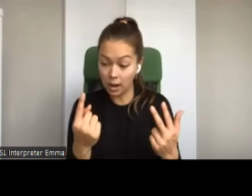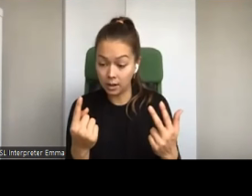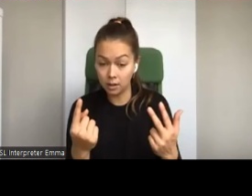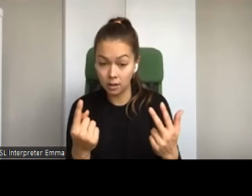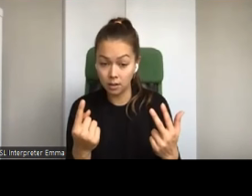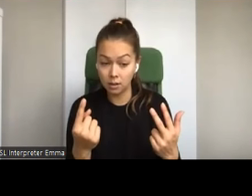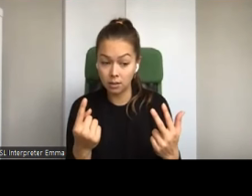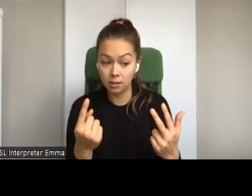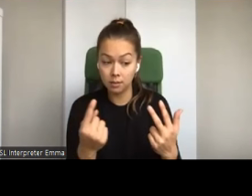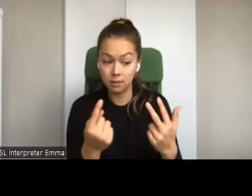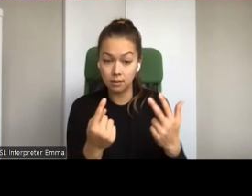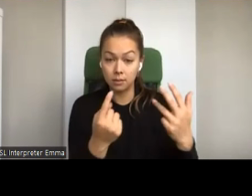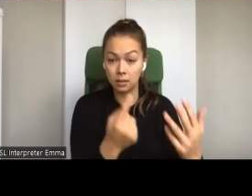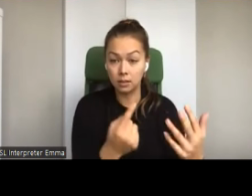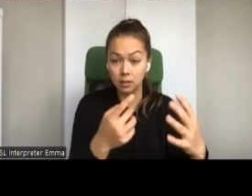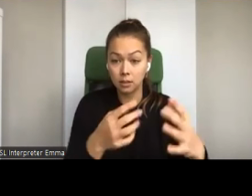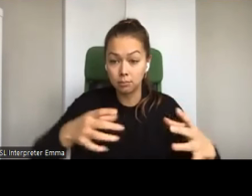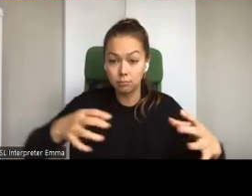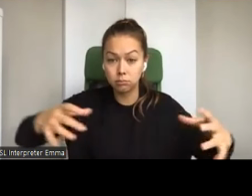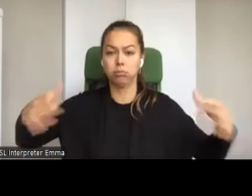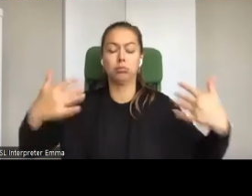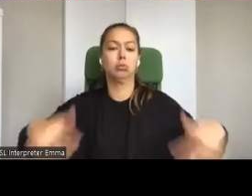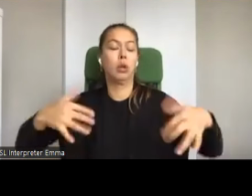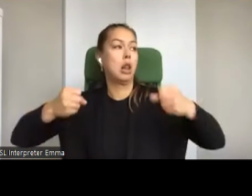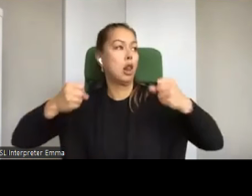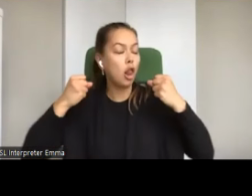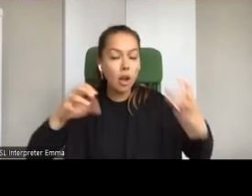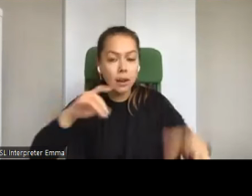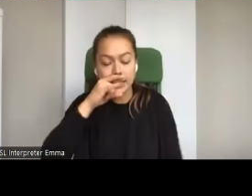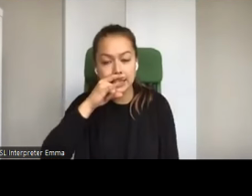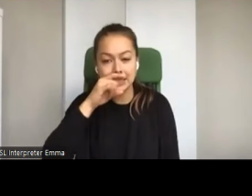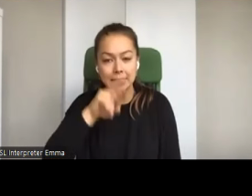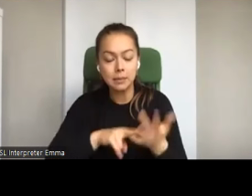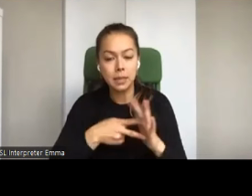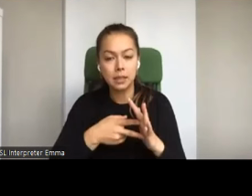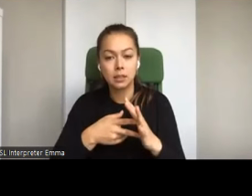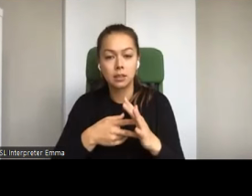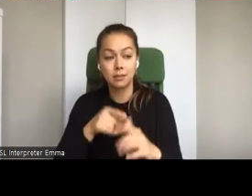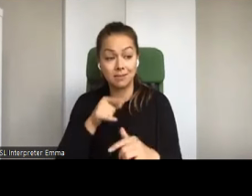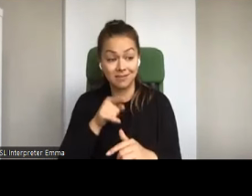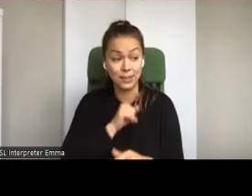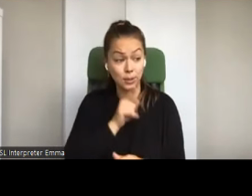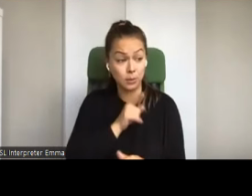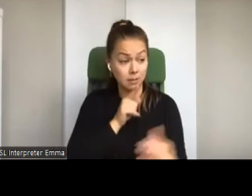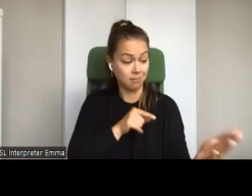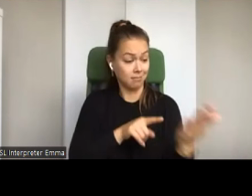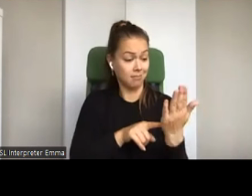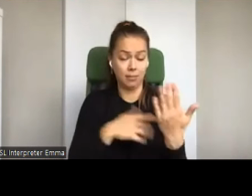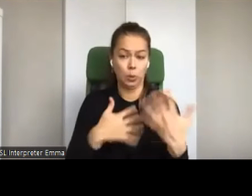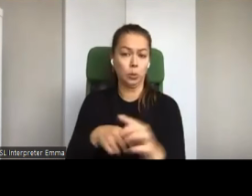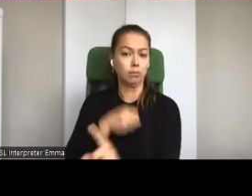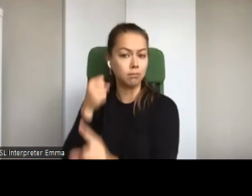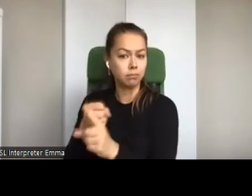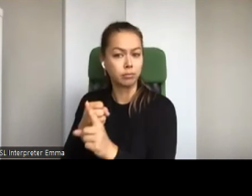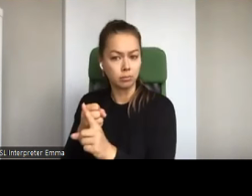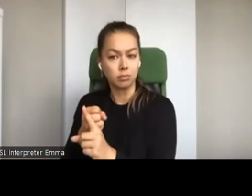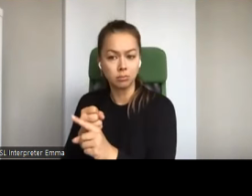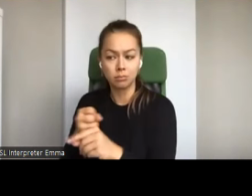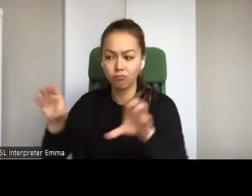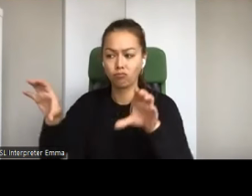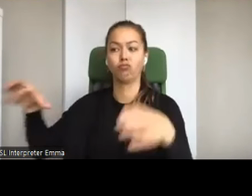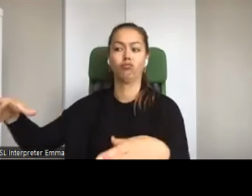it means a lot of children could be affected by this reality. And we're